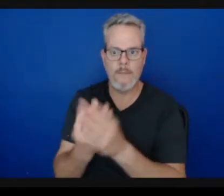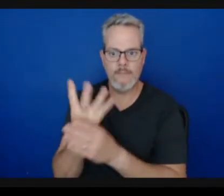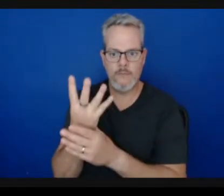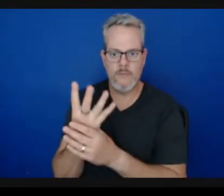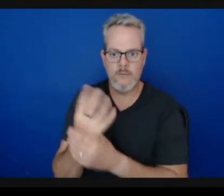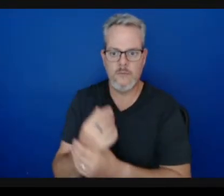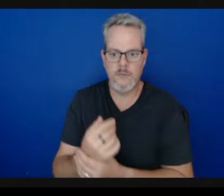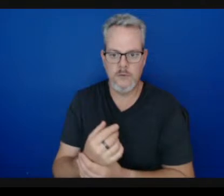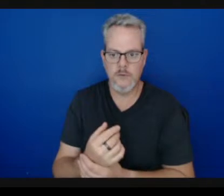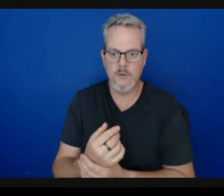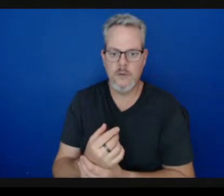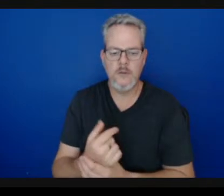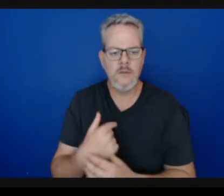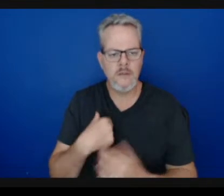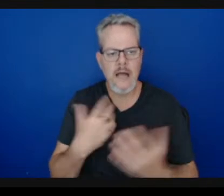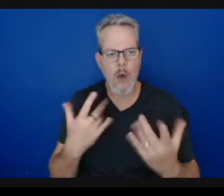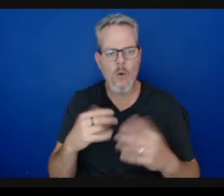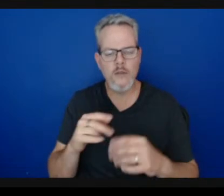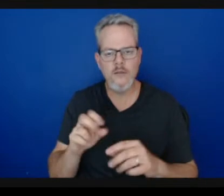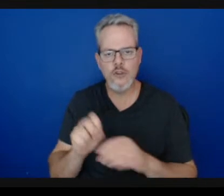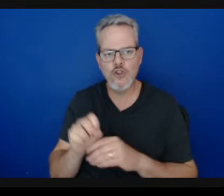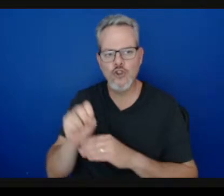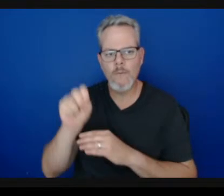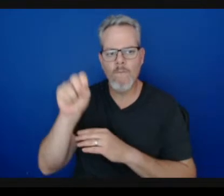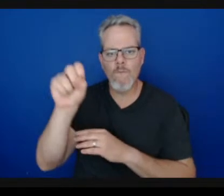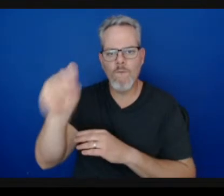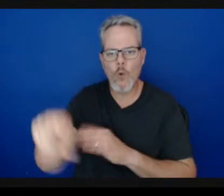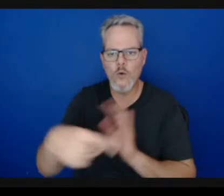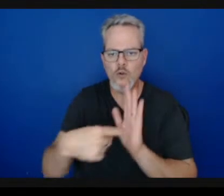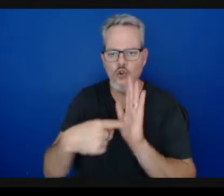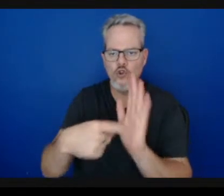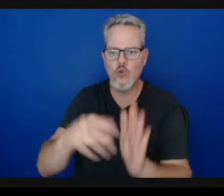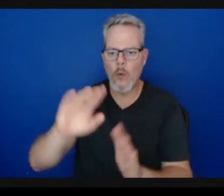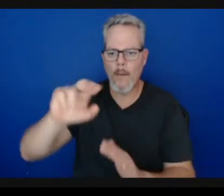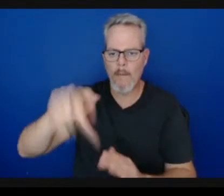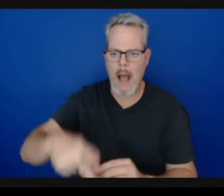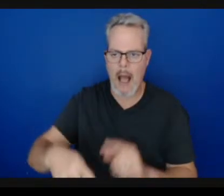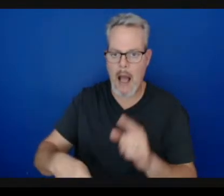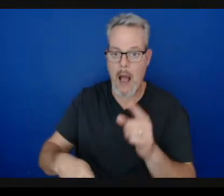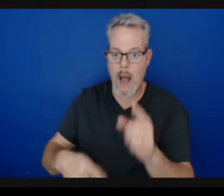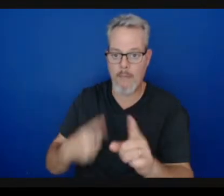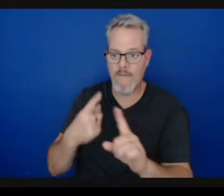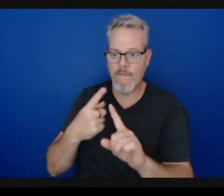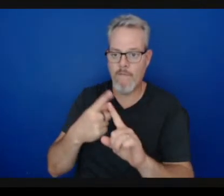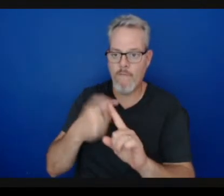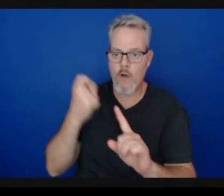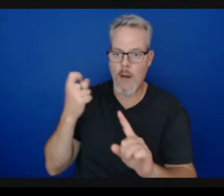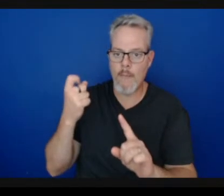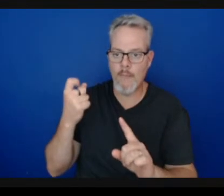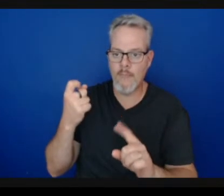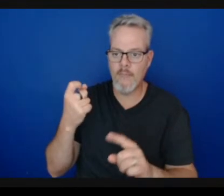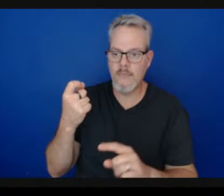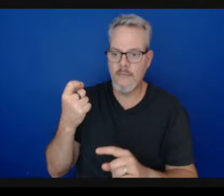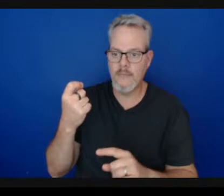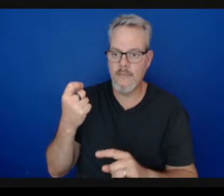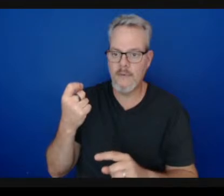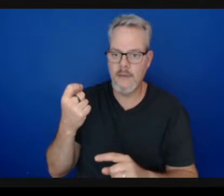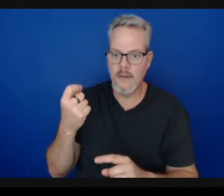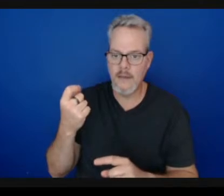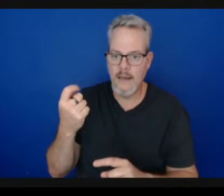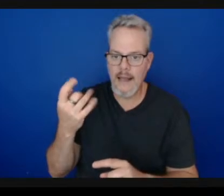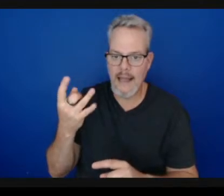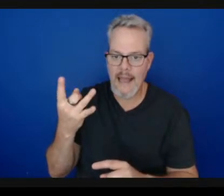Maybe what I'll do is let me just jump forward to this map here. So this is a map from professional paper 1806.